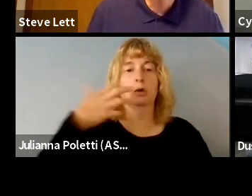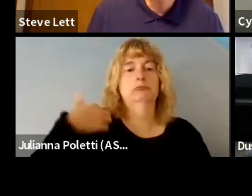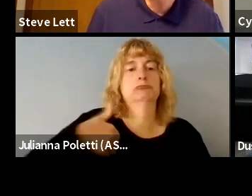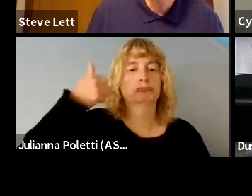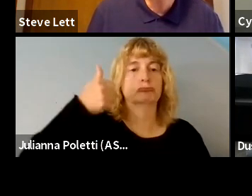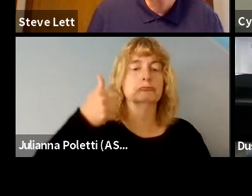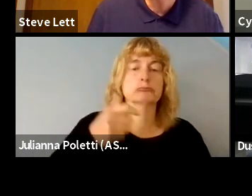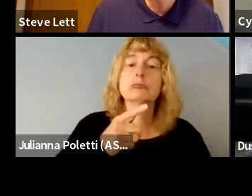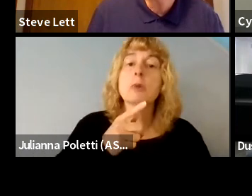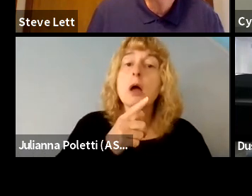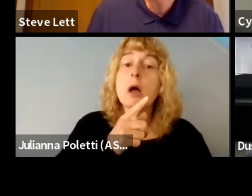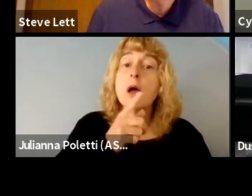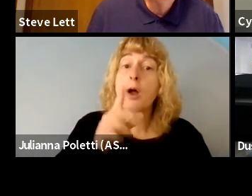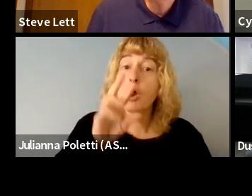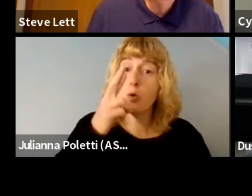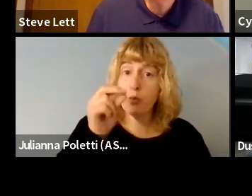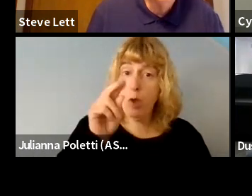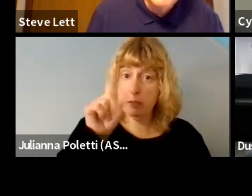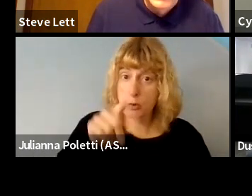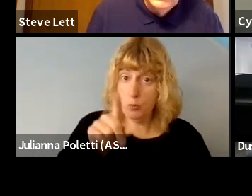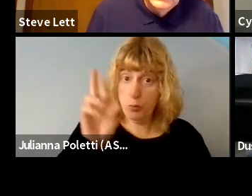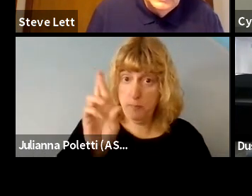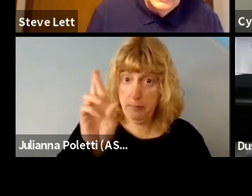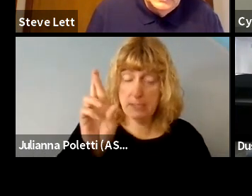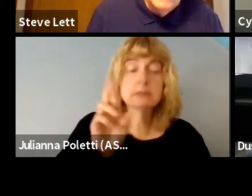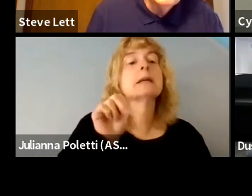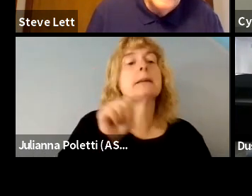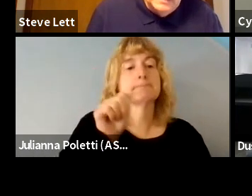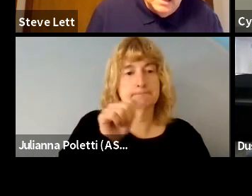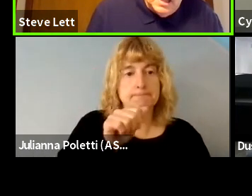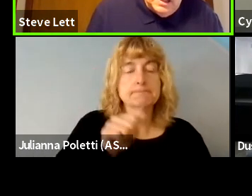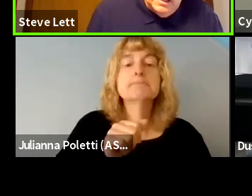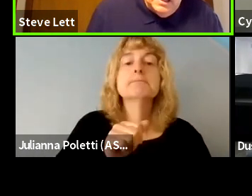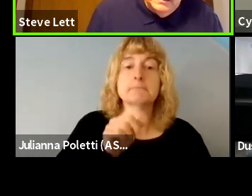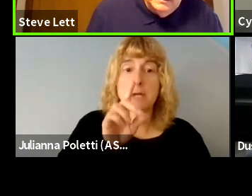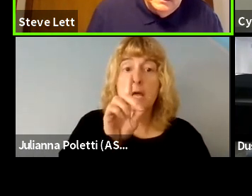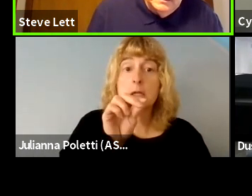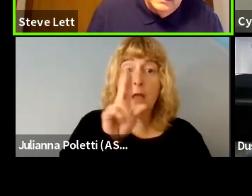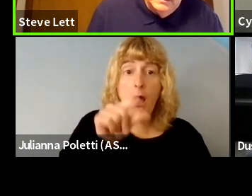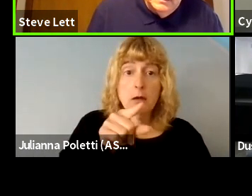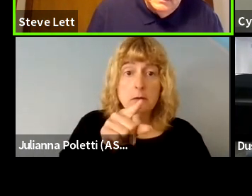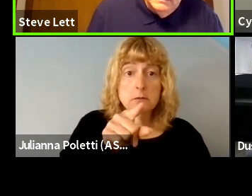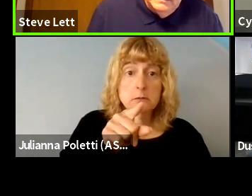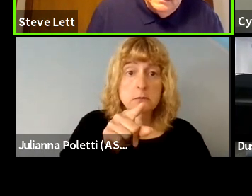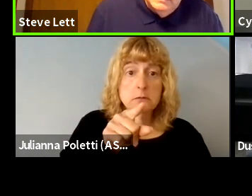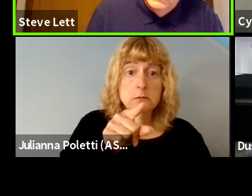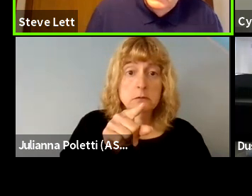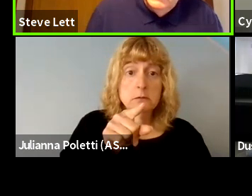Rhonda is Republican, right? Yes, yes. Okay. And Doug.